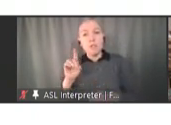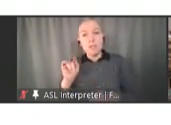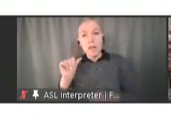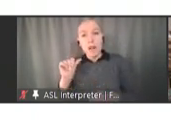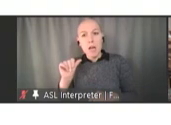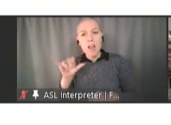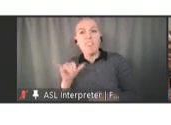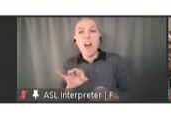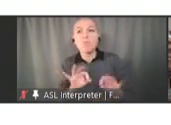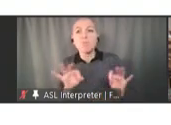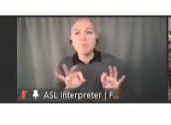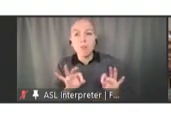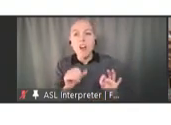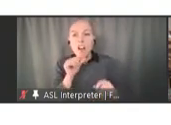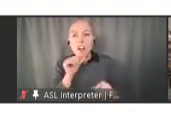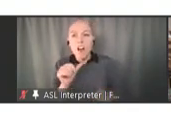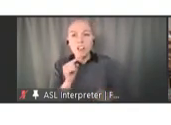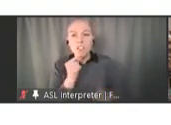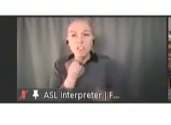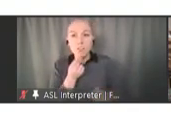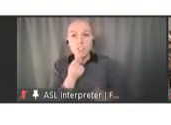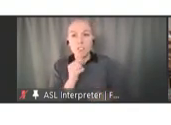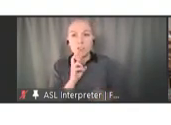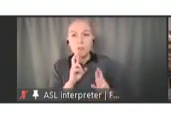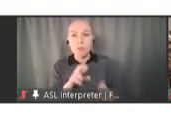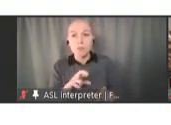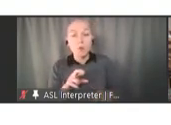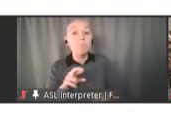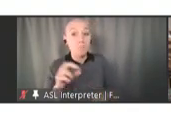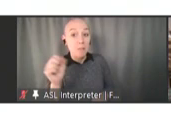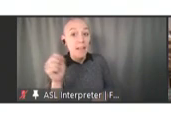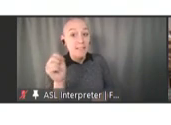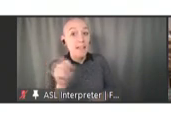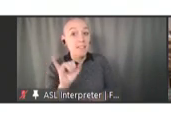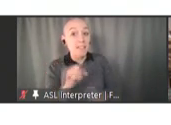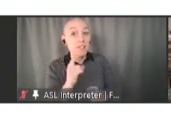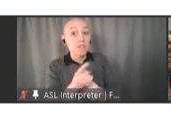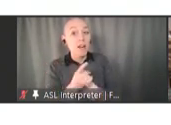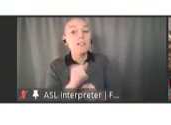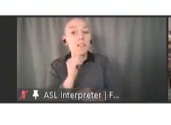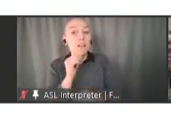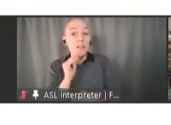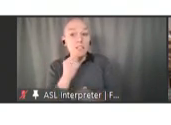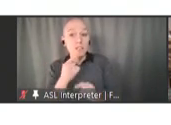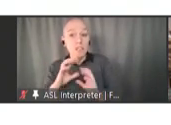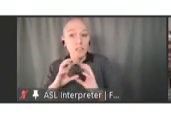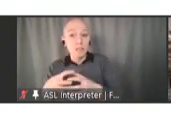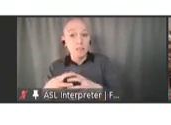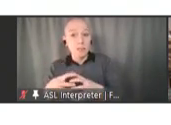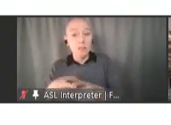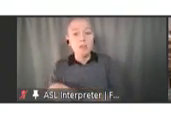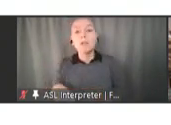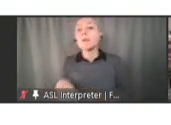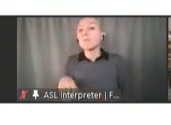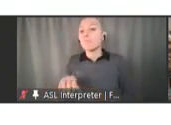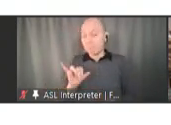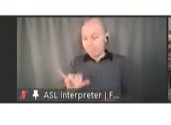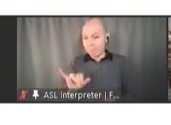non-serious reports. It was non-serious, yes. Okay. So VAERS is a tricky system,